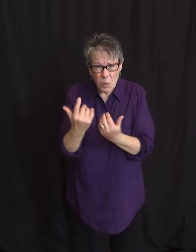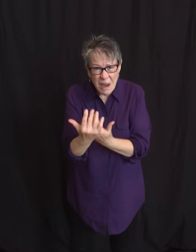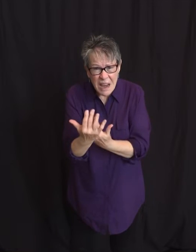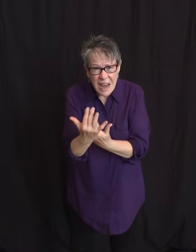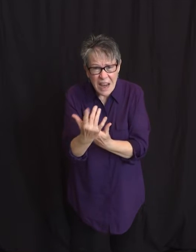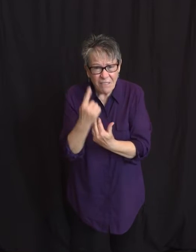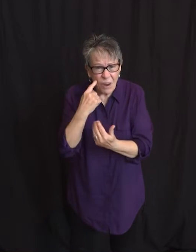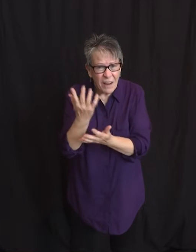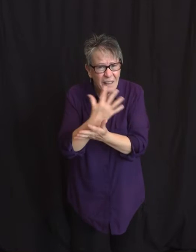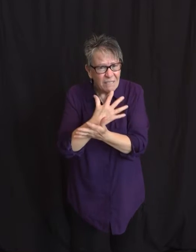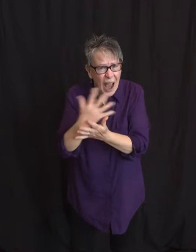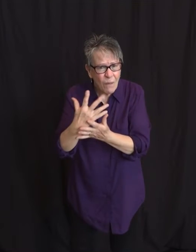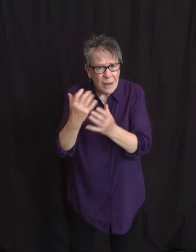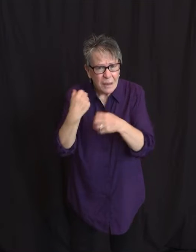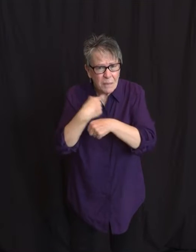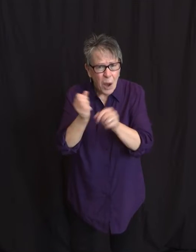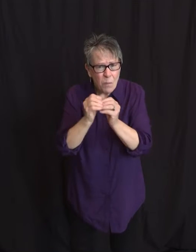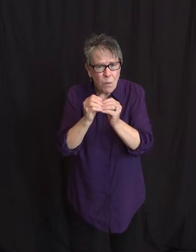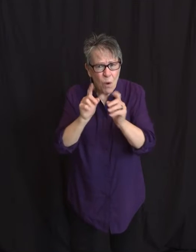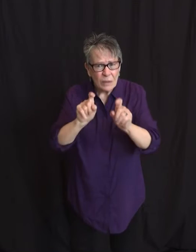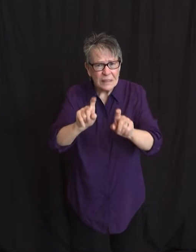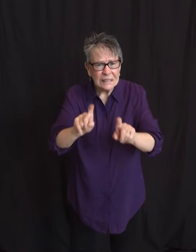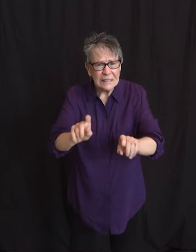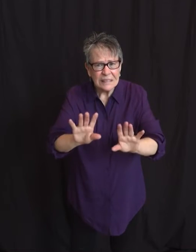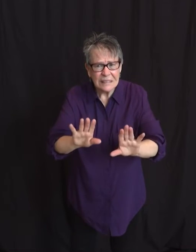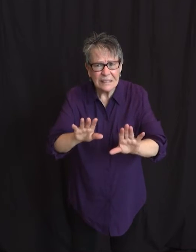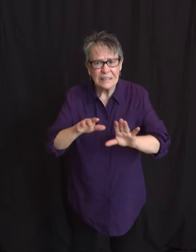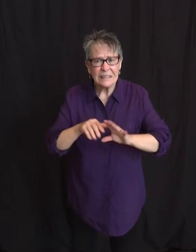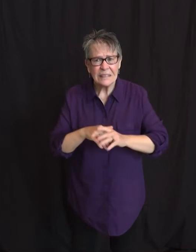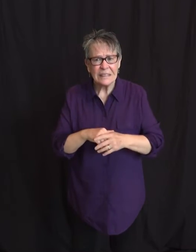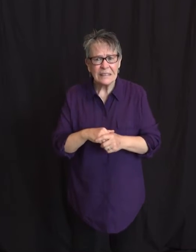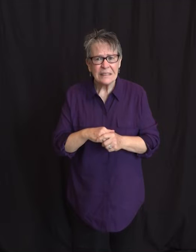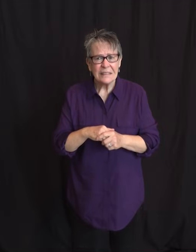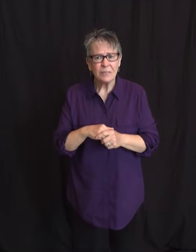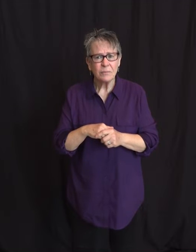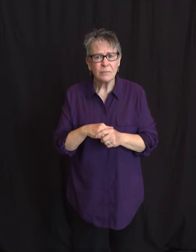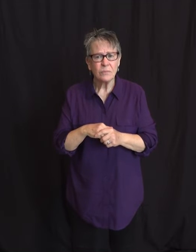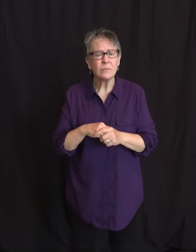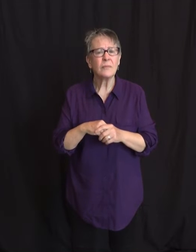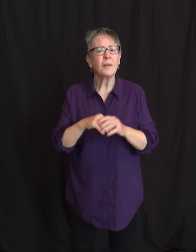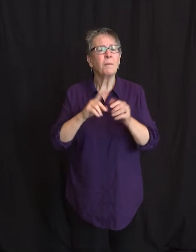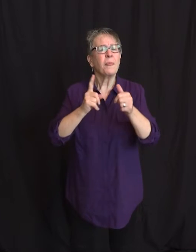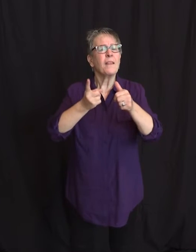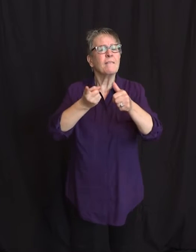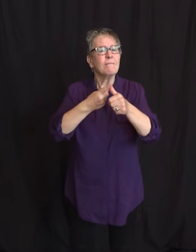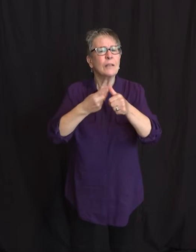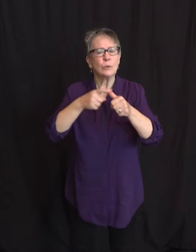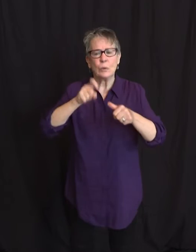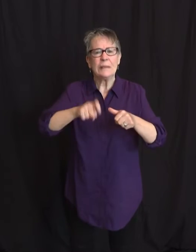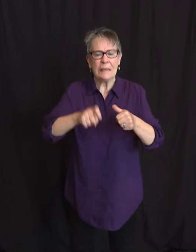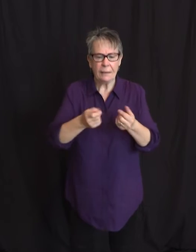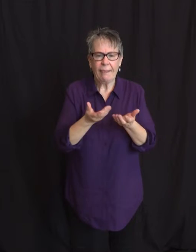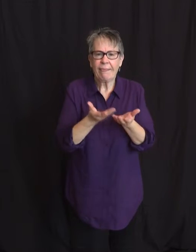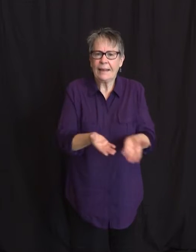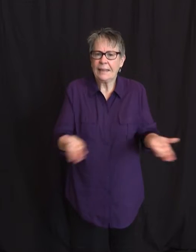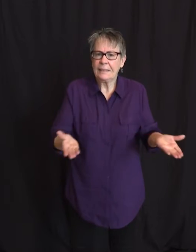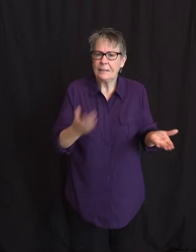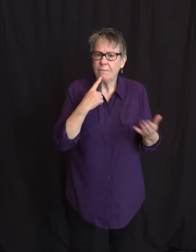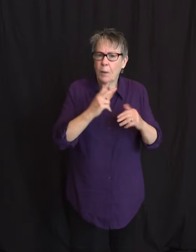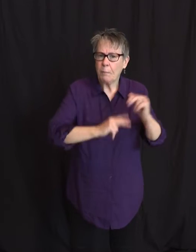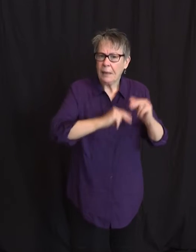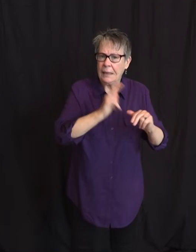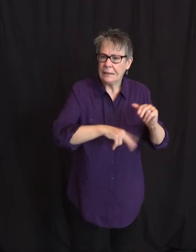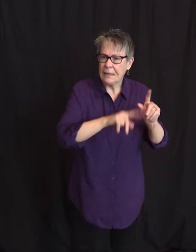actual testing materials you need, depending on which test you're doing. If it's a viral test, you still need the healthcare worker